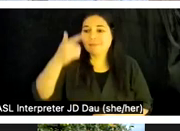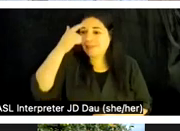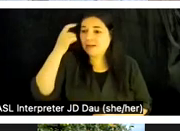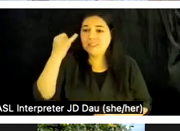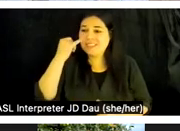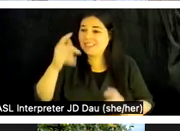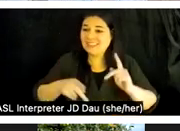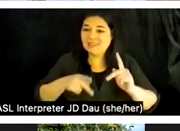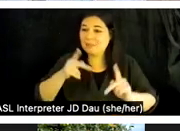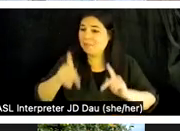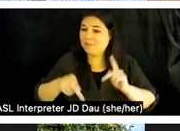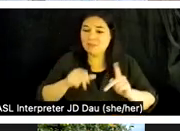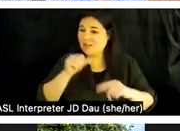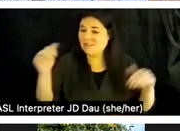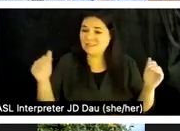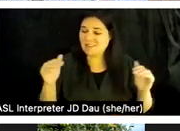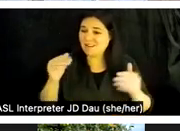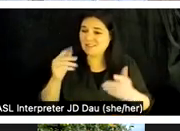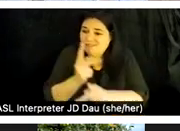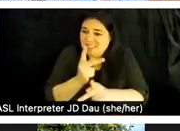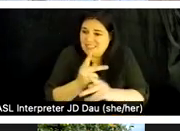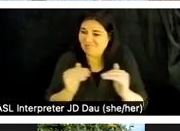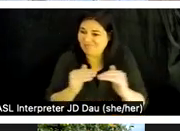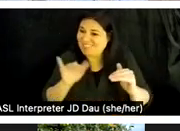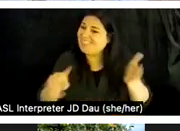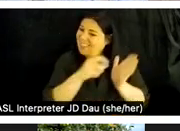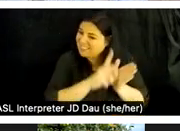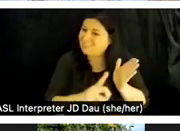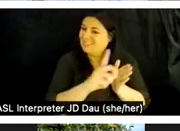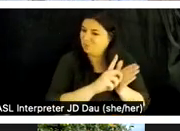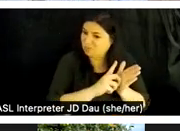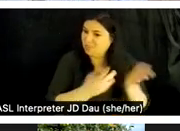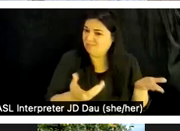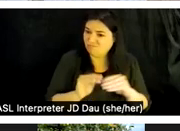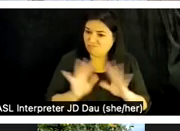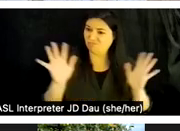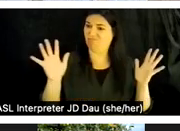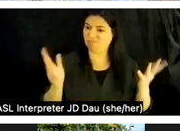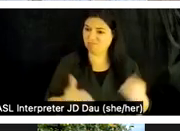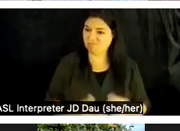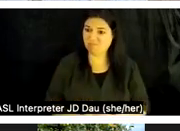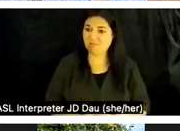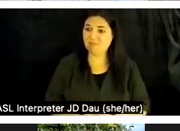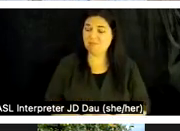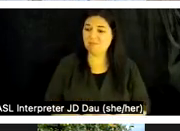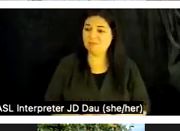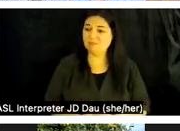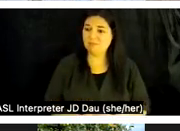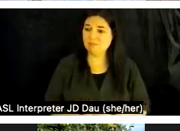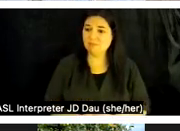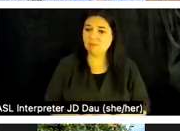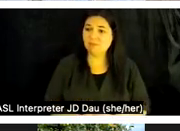and that is what discrimination, unlawful discrimination is, different and less